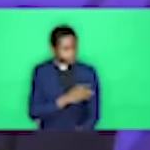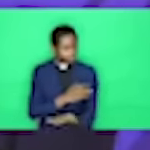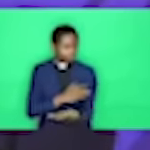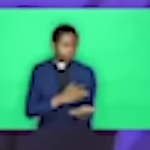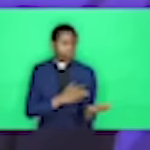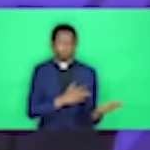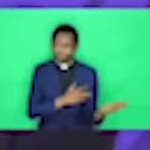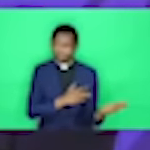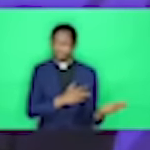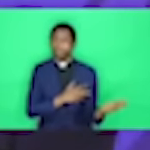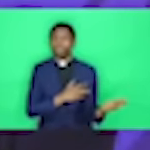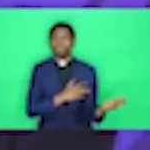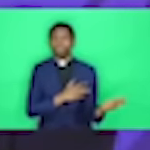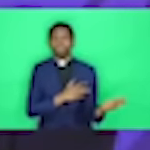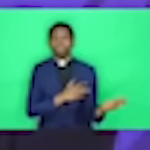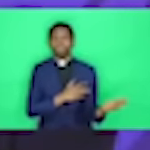On the